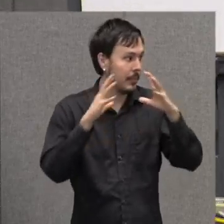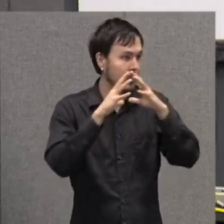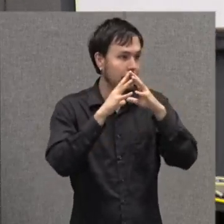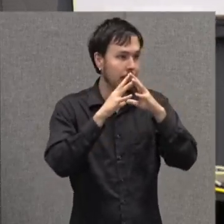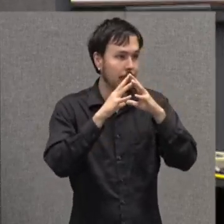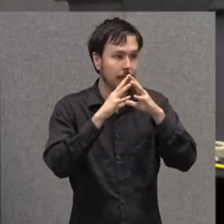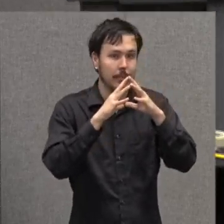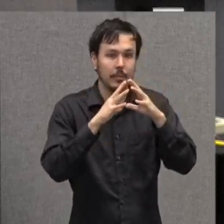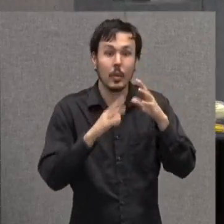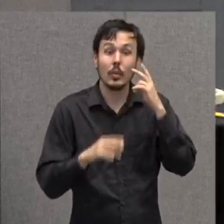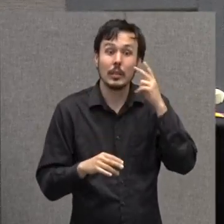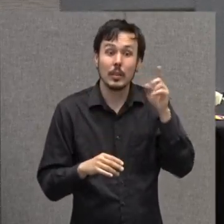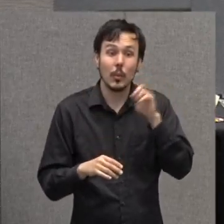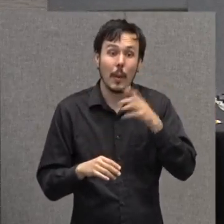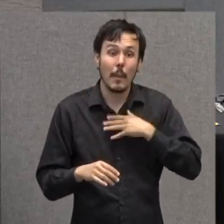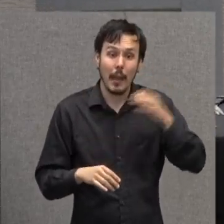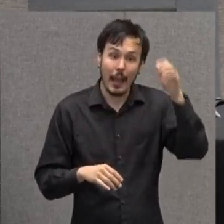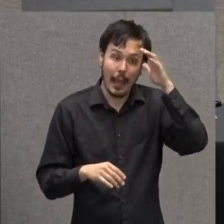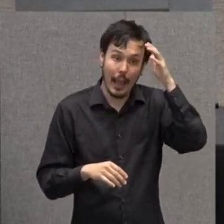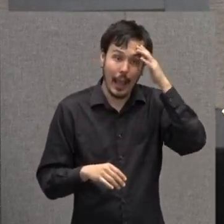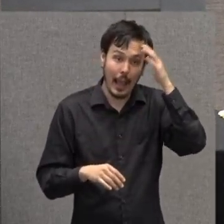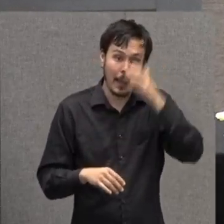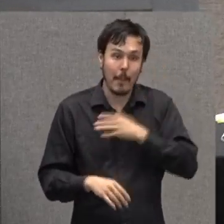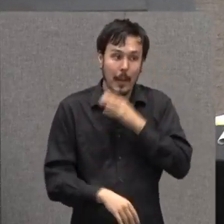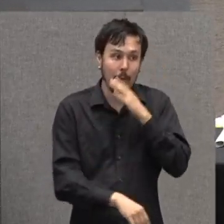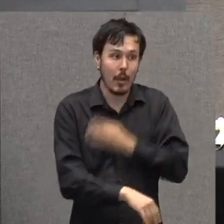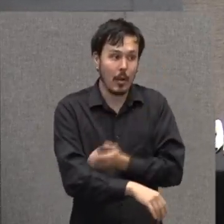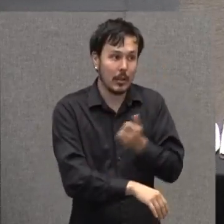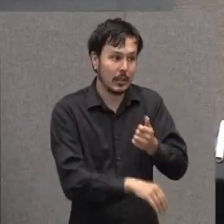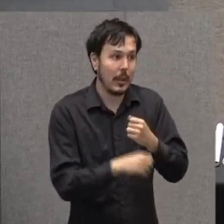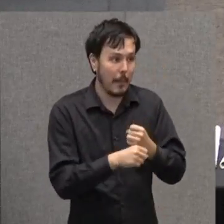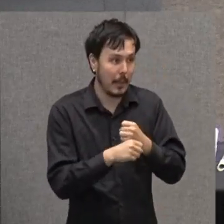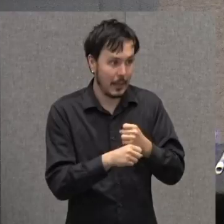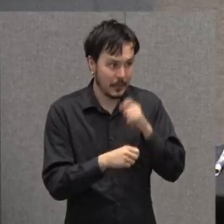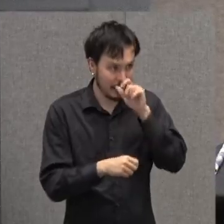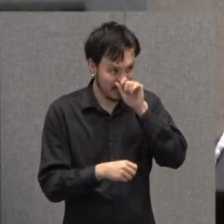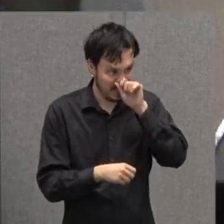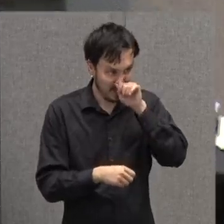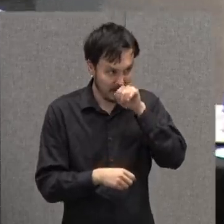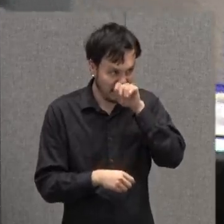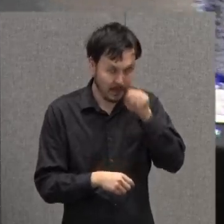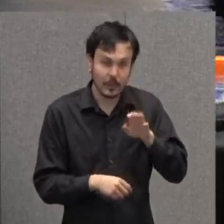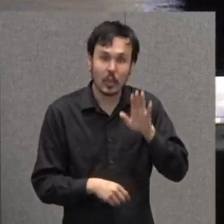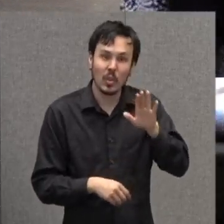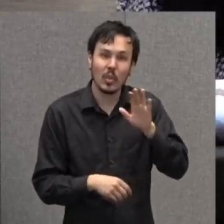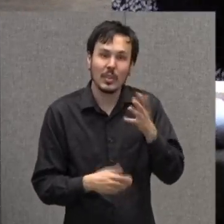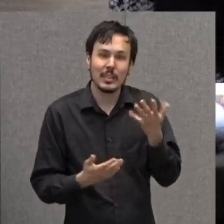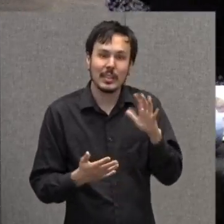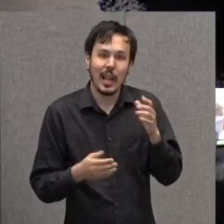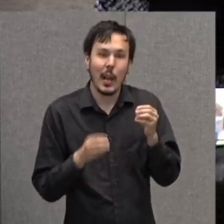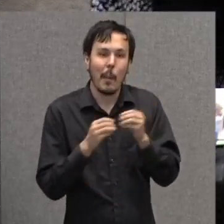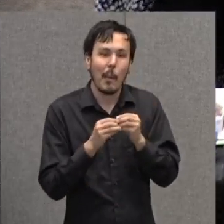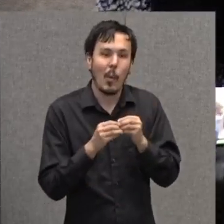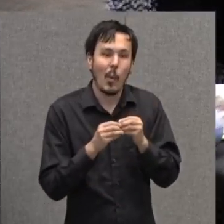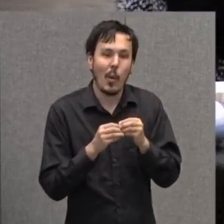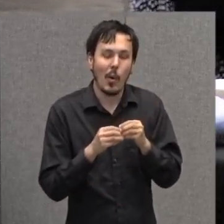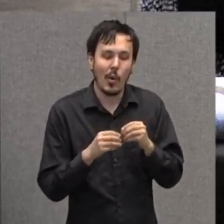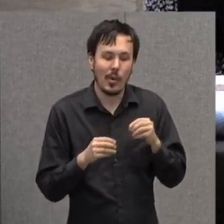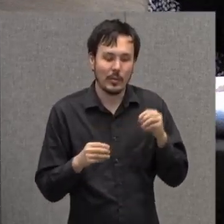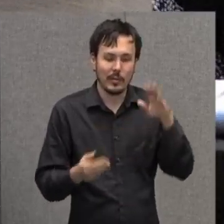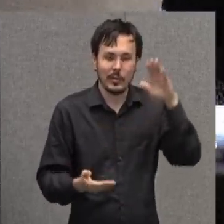the hat that my daughter made over here. Oh, yep. There you go. Hers is a little shorter